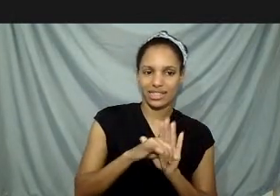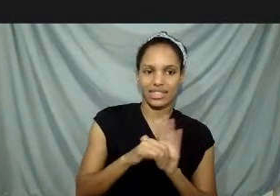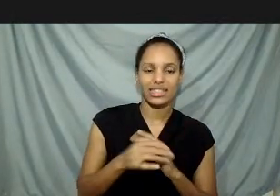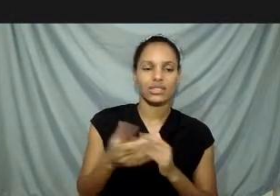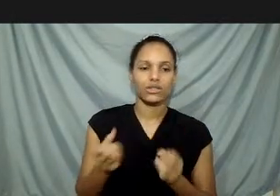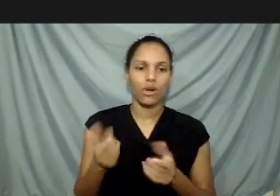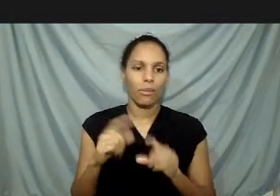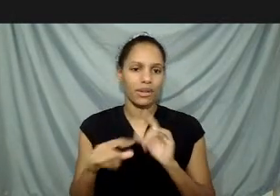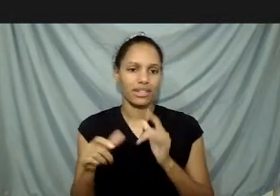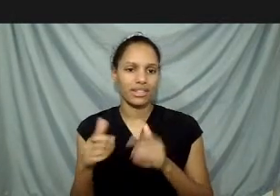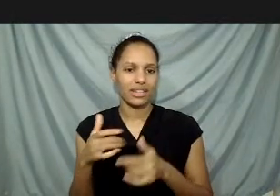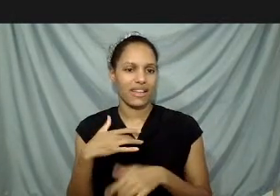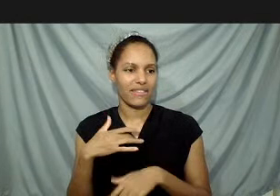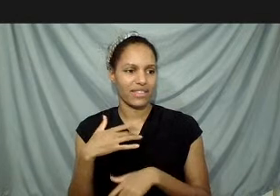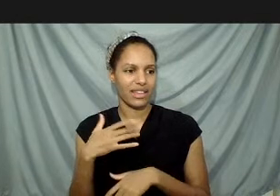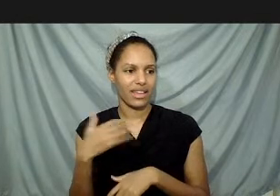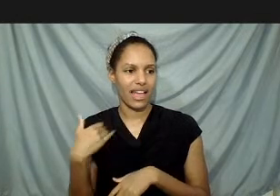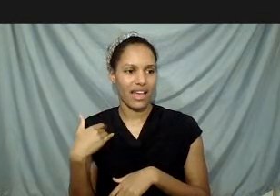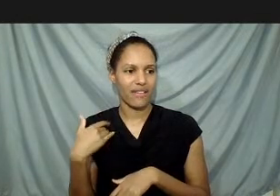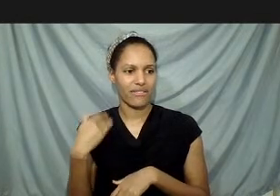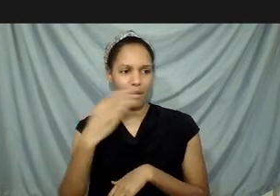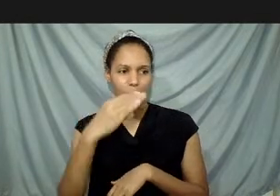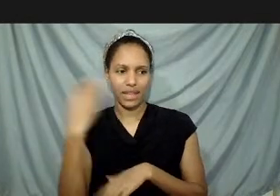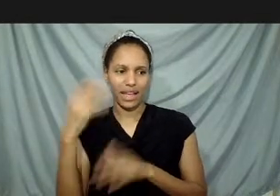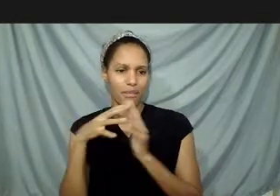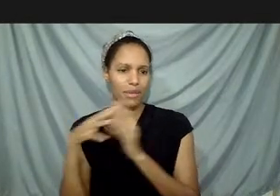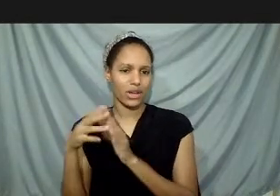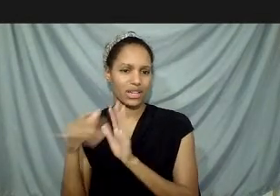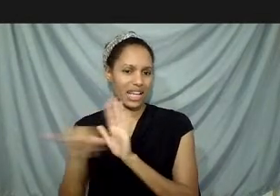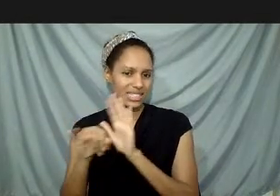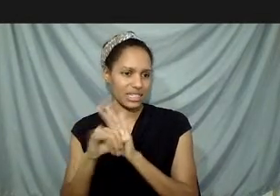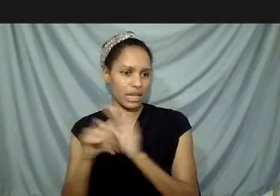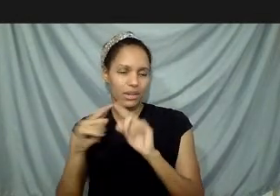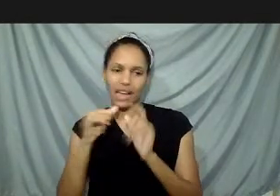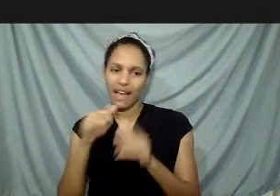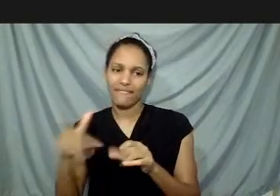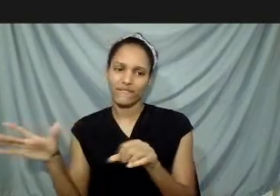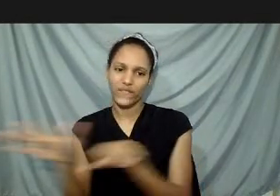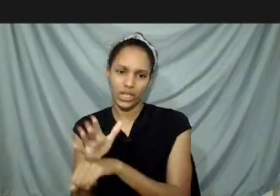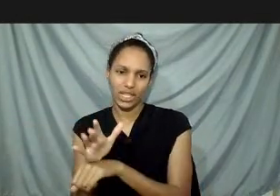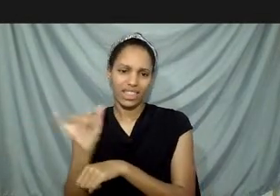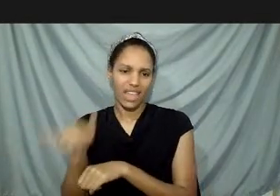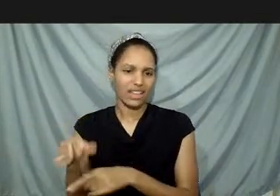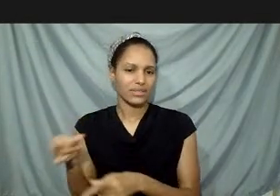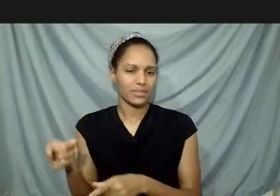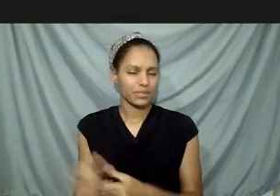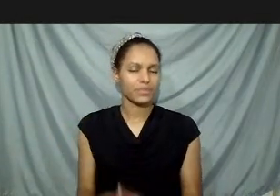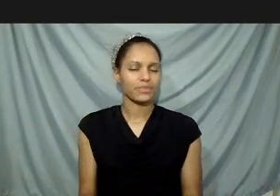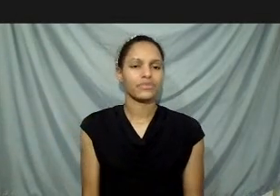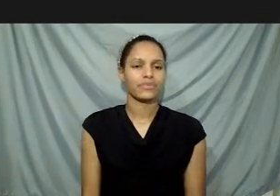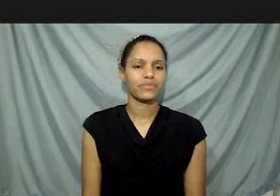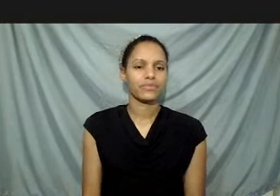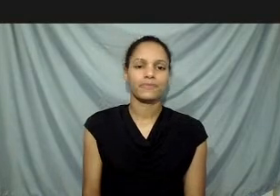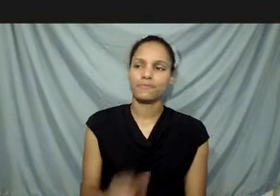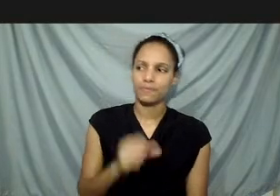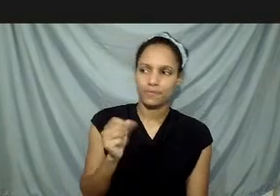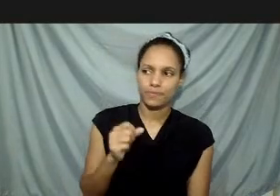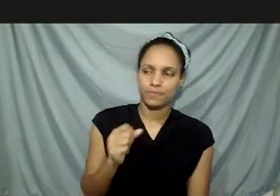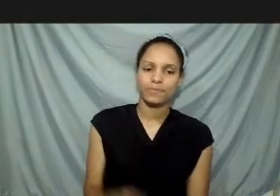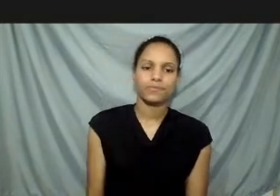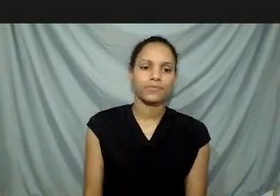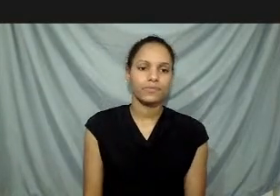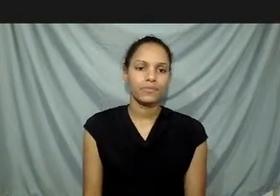feeling like I have a Black American identity too, but not to the fullest extent of it. Yeah.